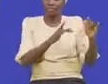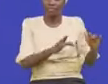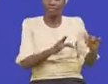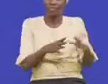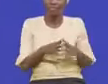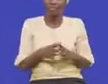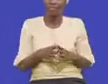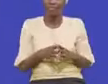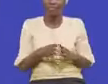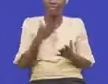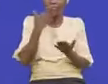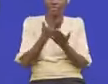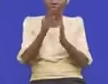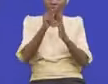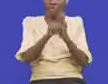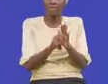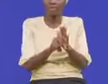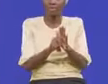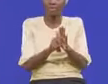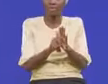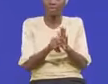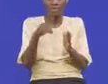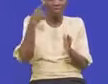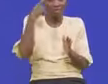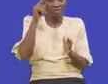Nublanui kpɔkpɔ dɔmenyɔ